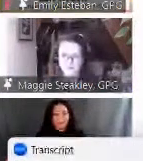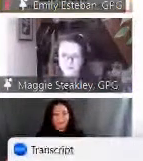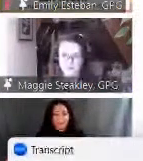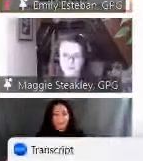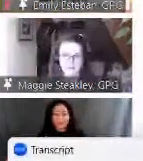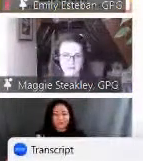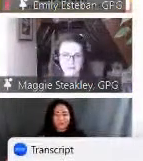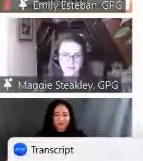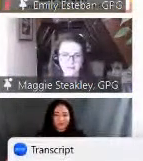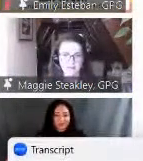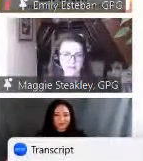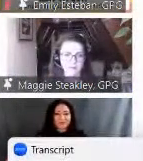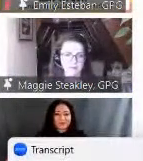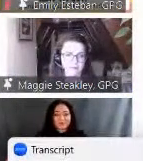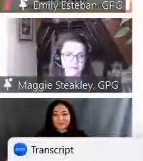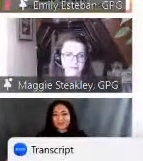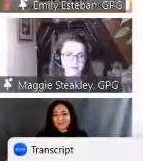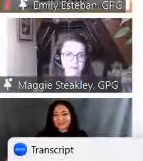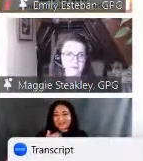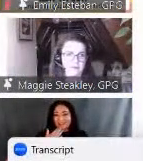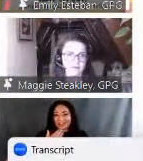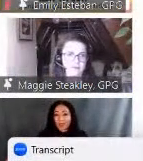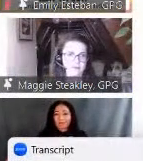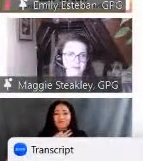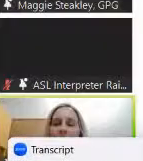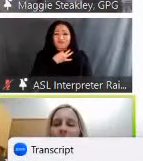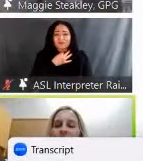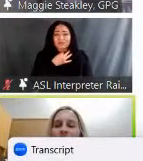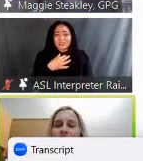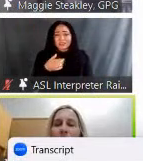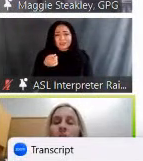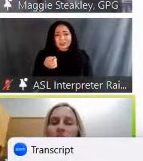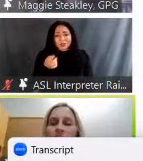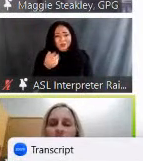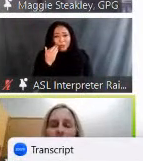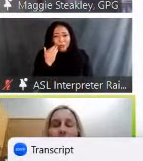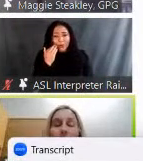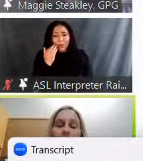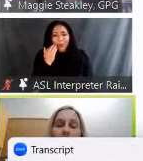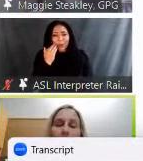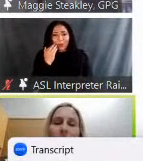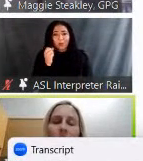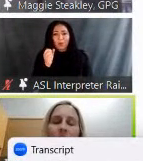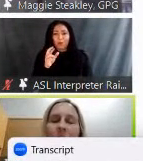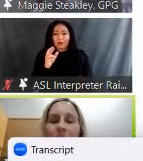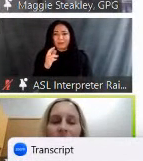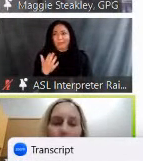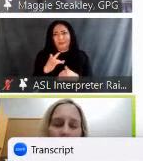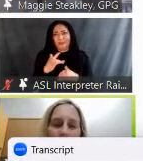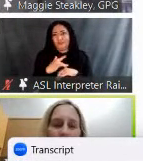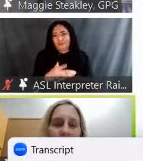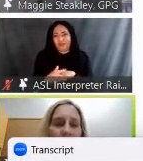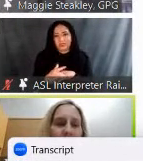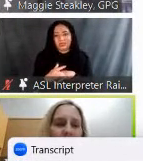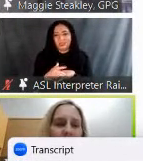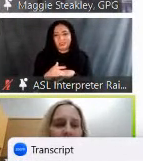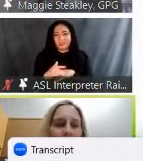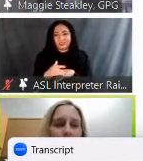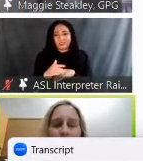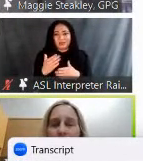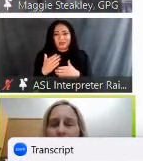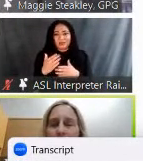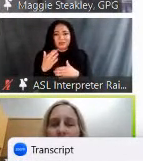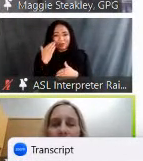Thank you. Yes, I was just curious to know if you had looked at all, and it may be too early to tell, I think, because